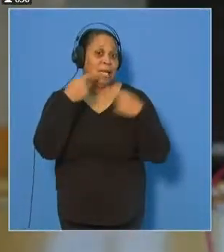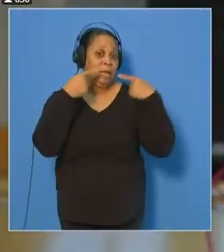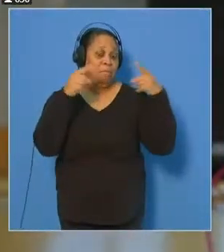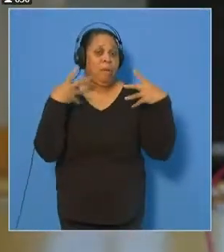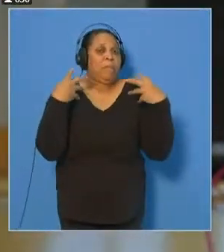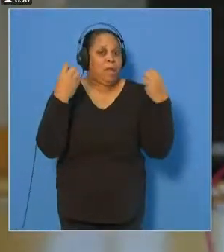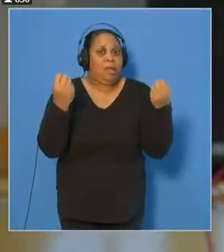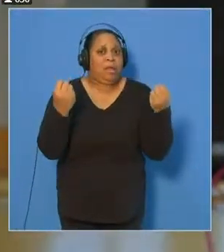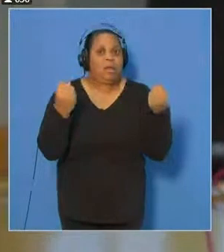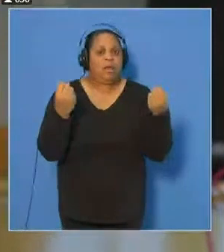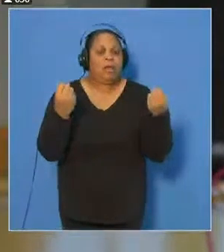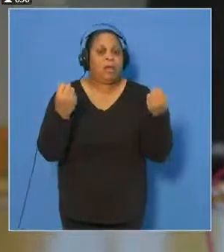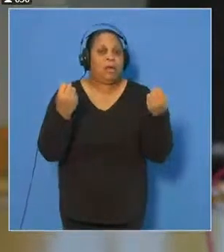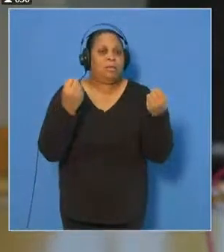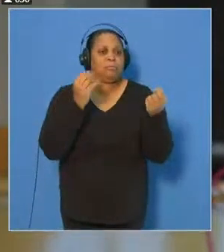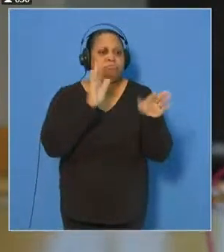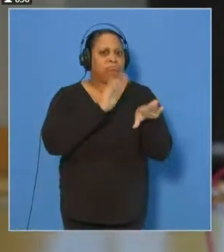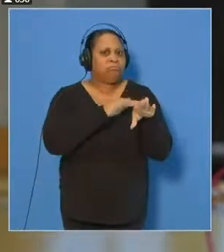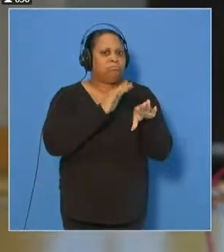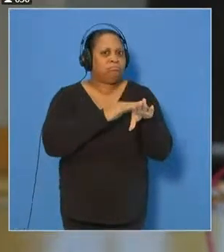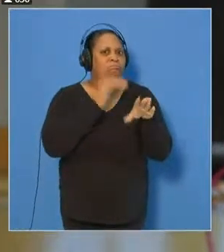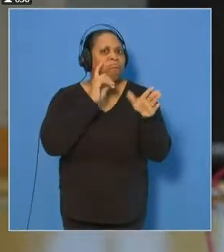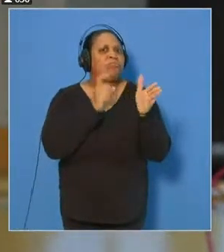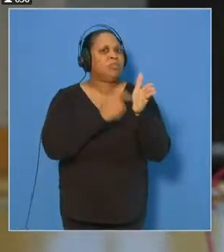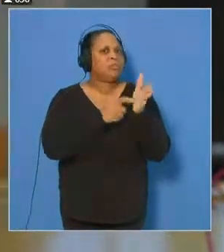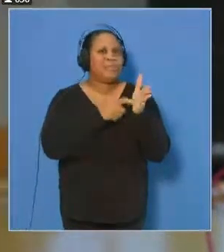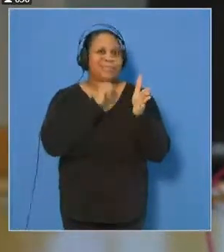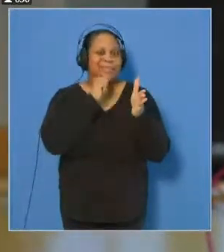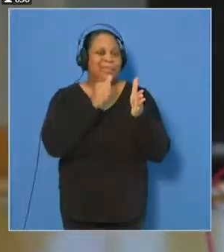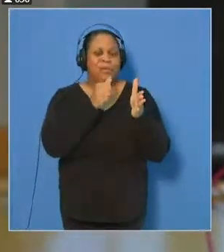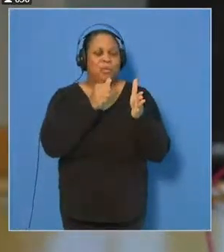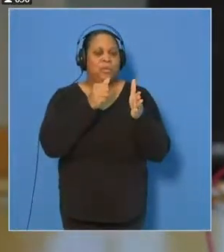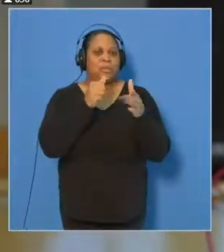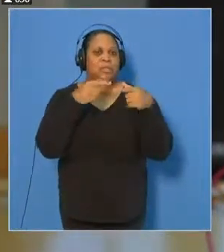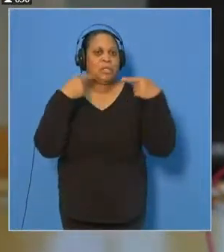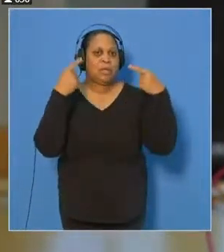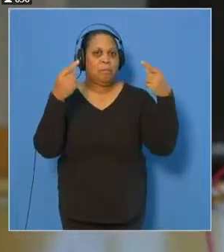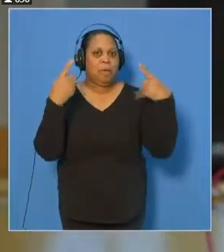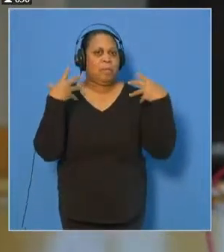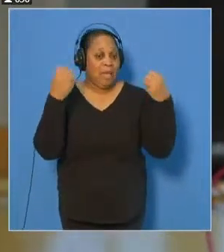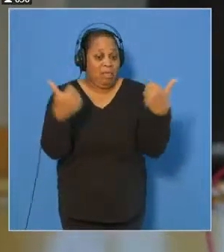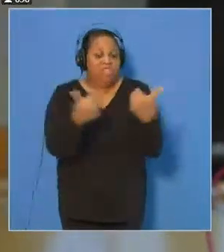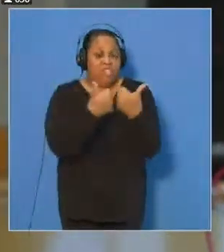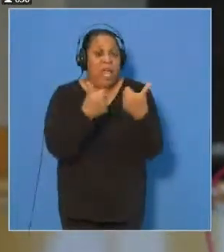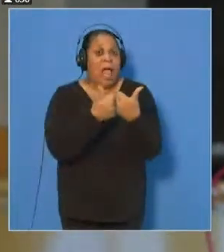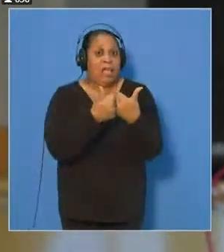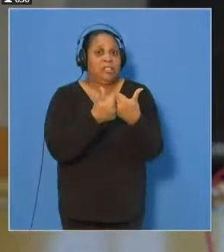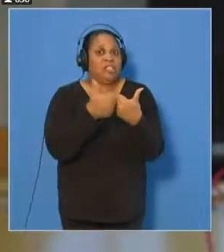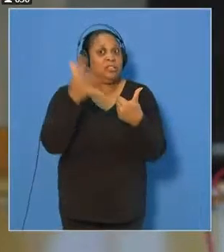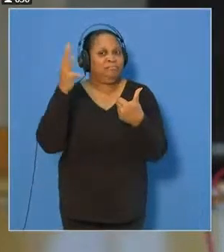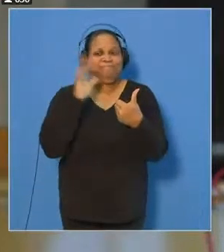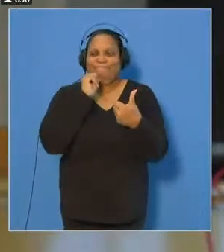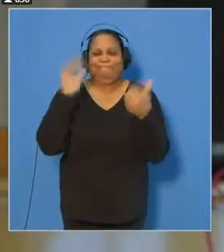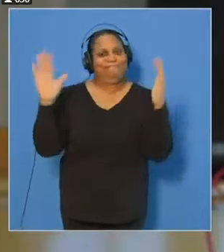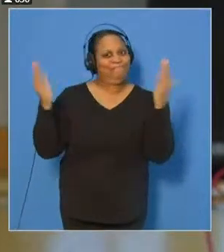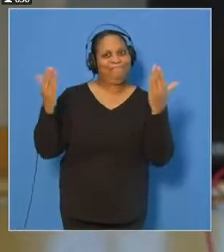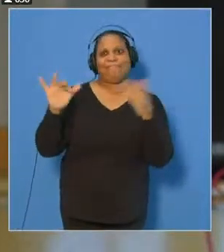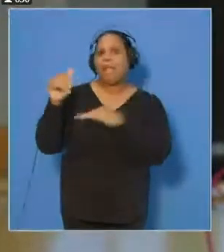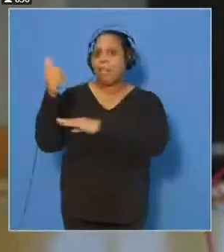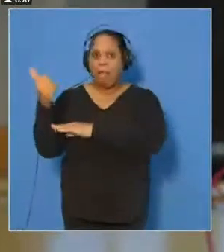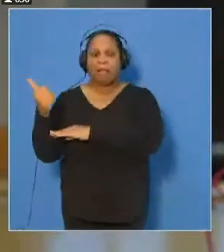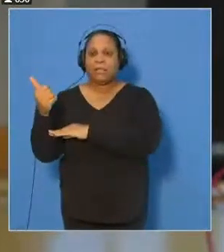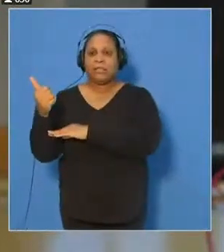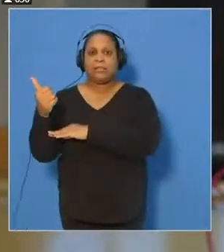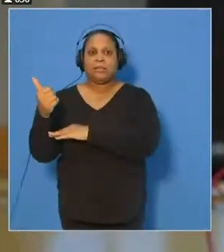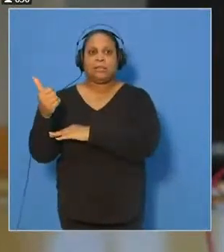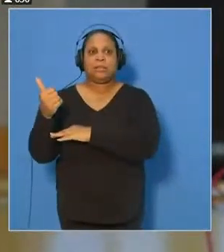health notification because it didn't present as a public health challenge, unlike the other rest home. And Yeah, that was